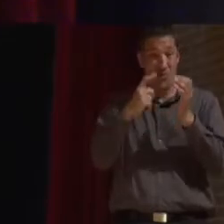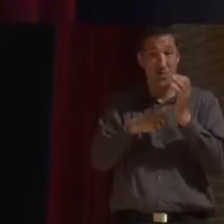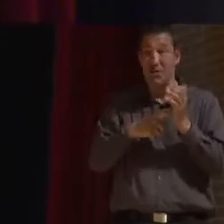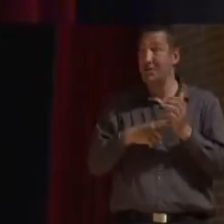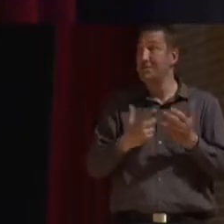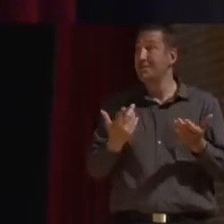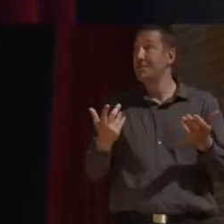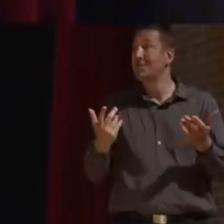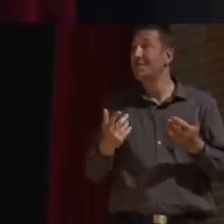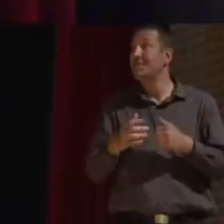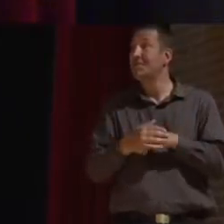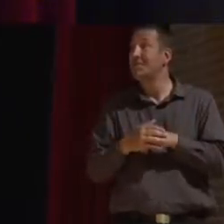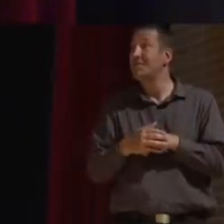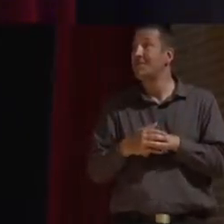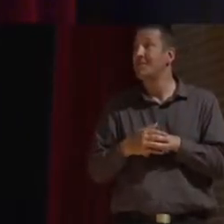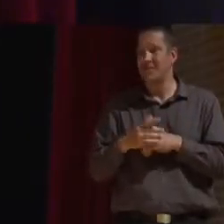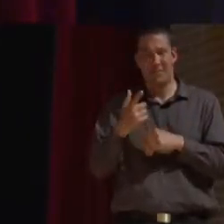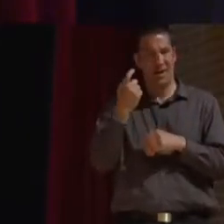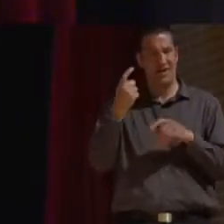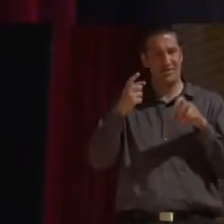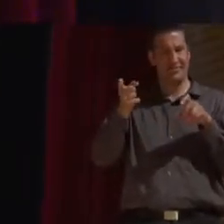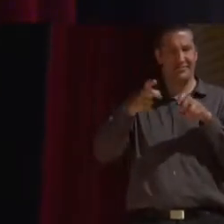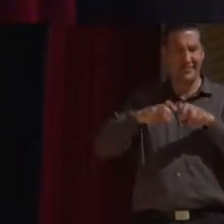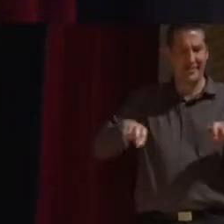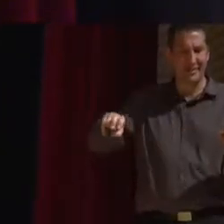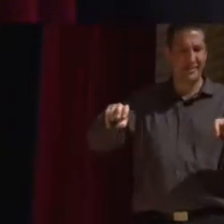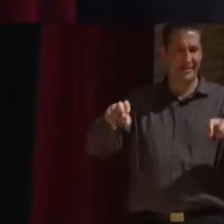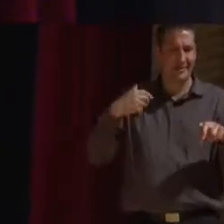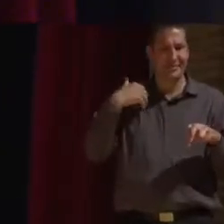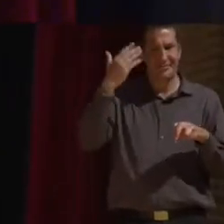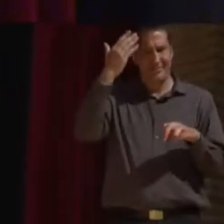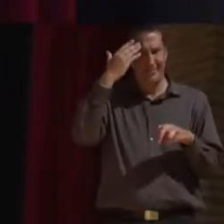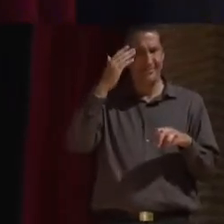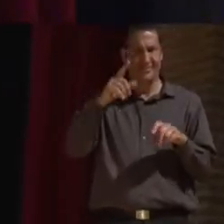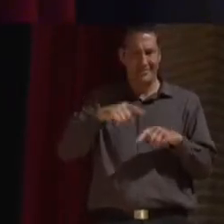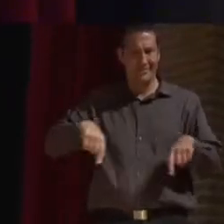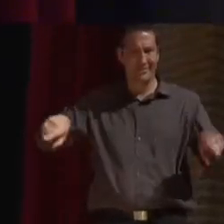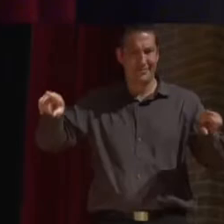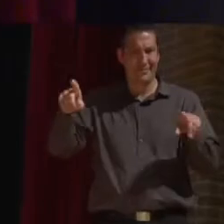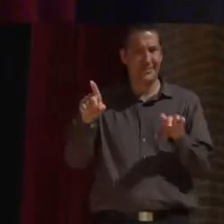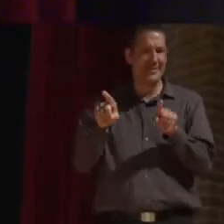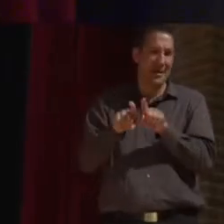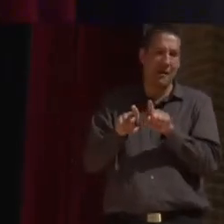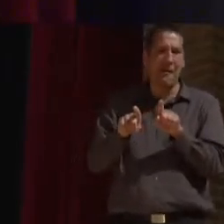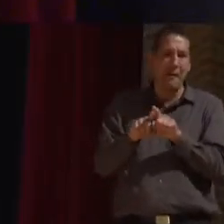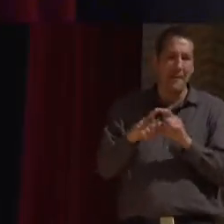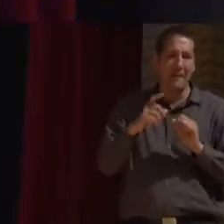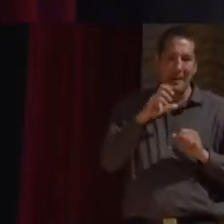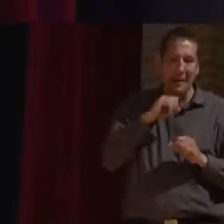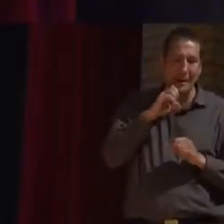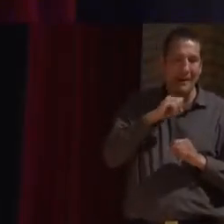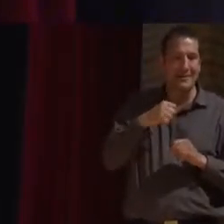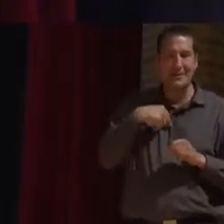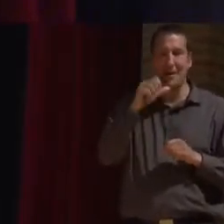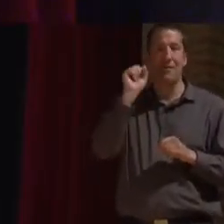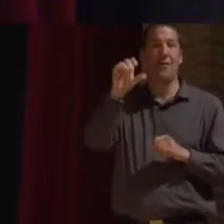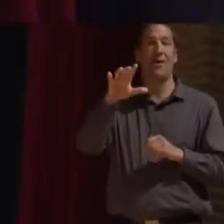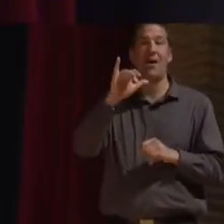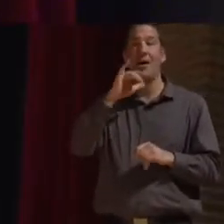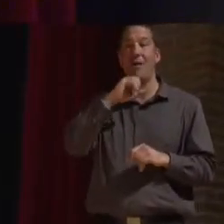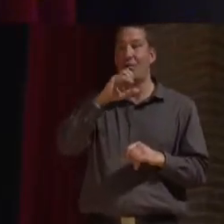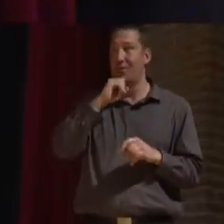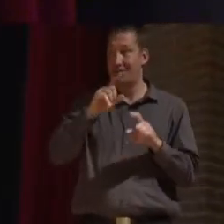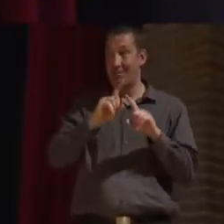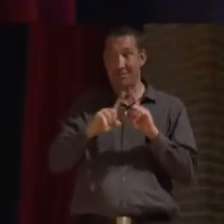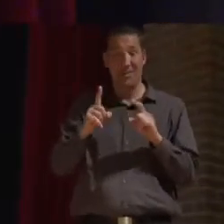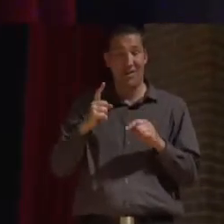us probably, I won't say you're as old as me, but kind of in the same maybe decade or two, and it was pounded into